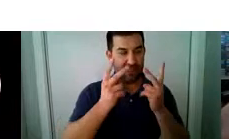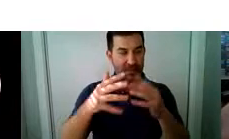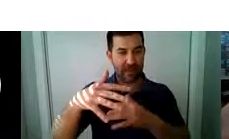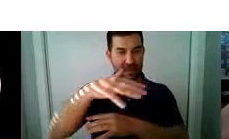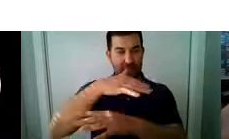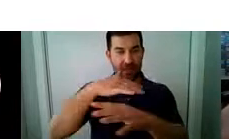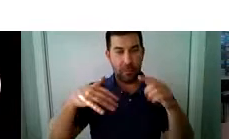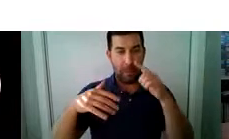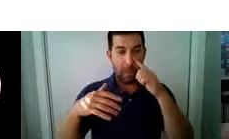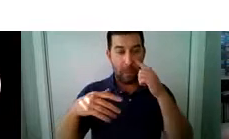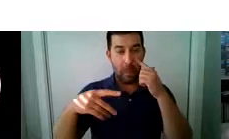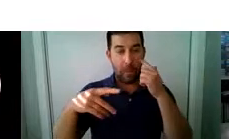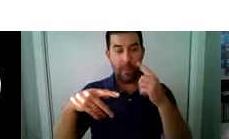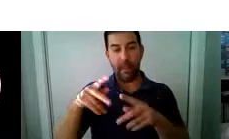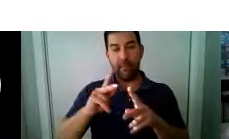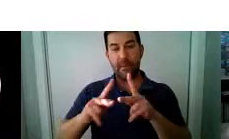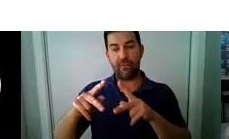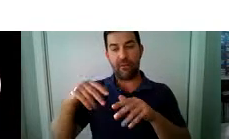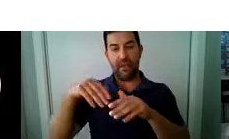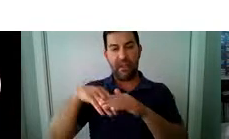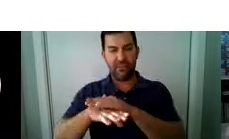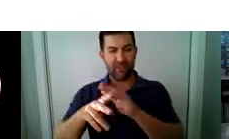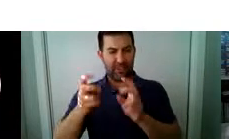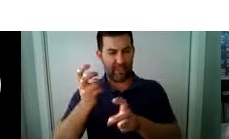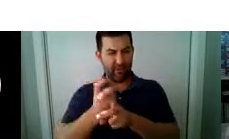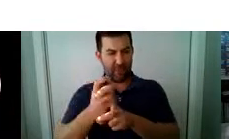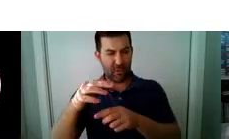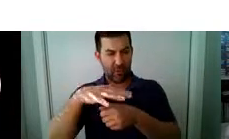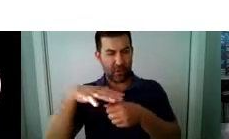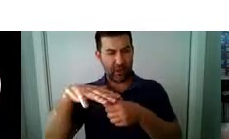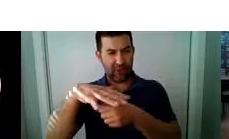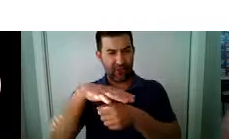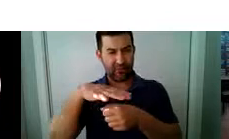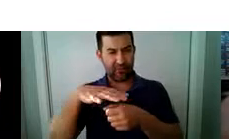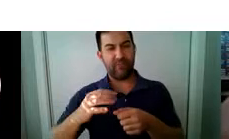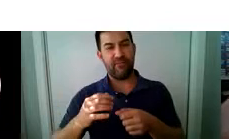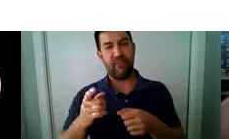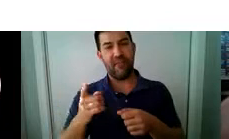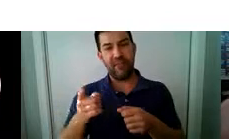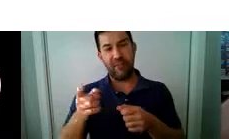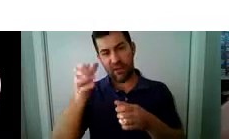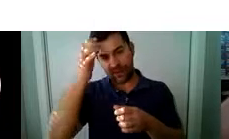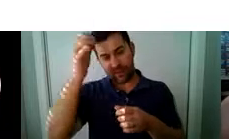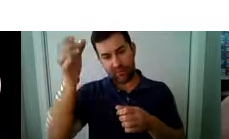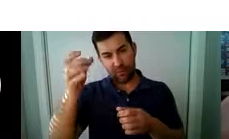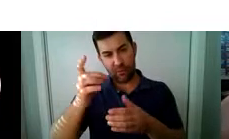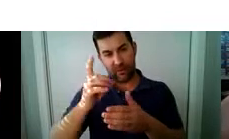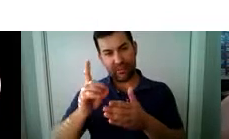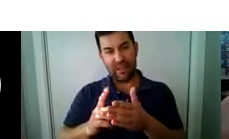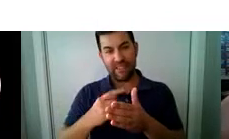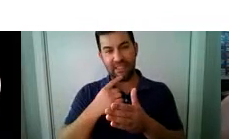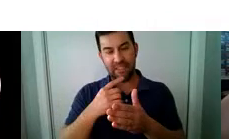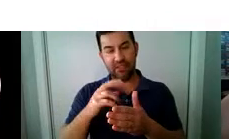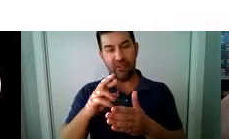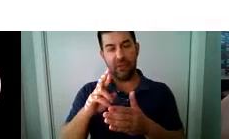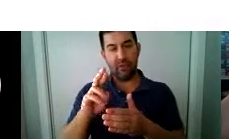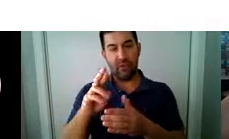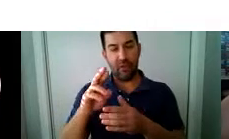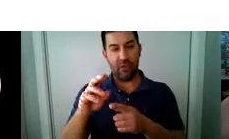to enter currently the station at kind of a difficult location. And so this conceptual design proposes to relocate the